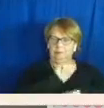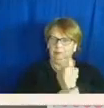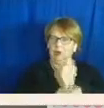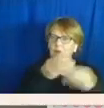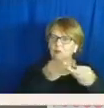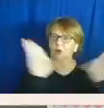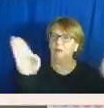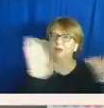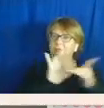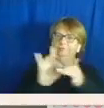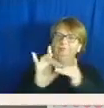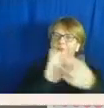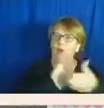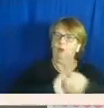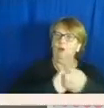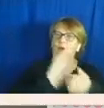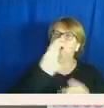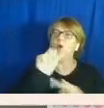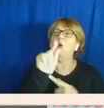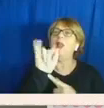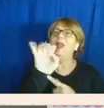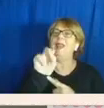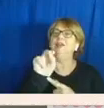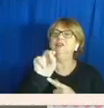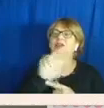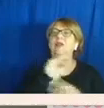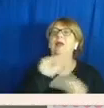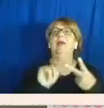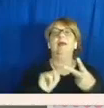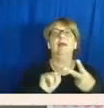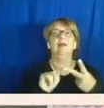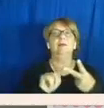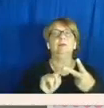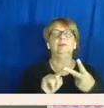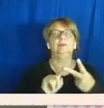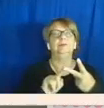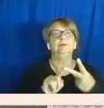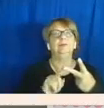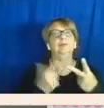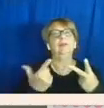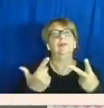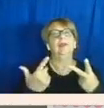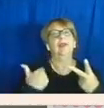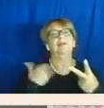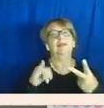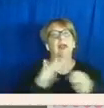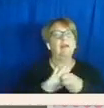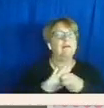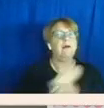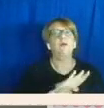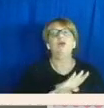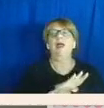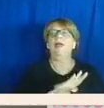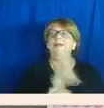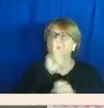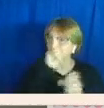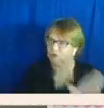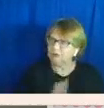coalition, and secondly, having a comprehensive strategic